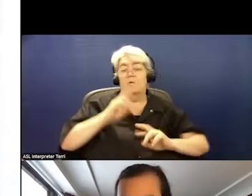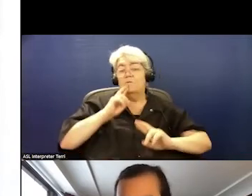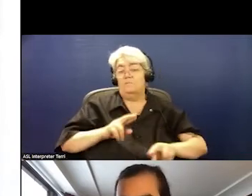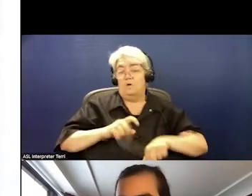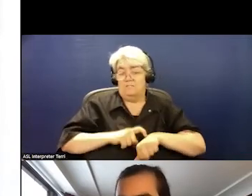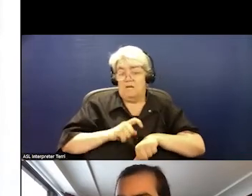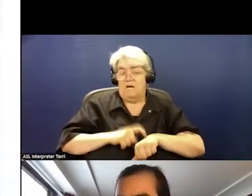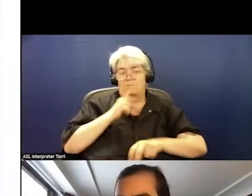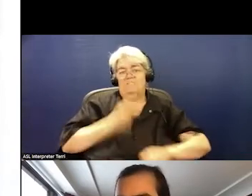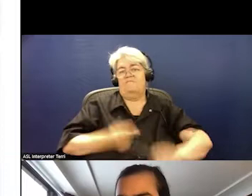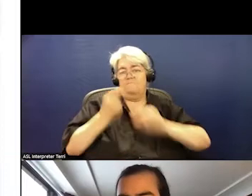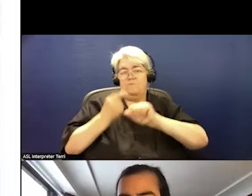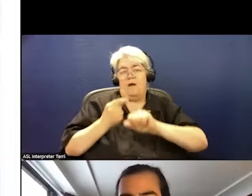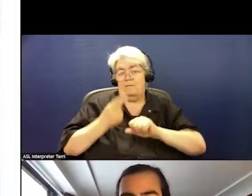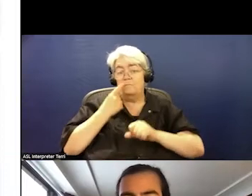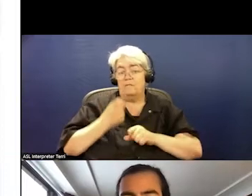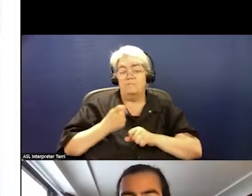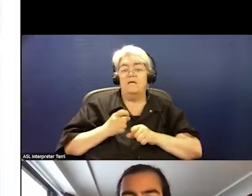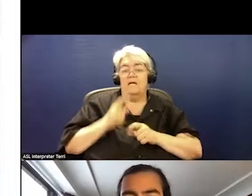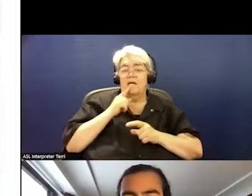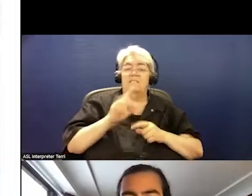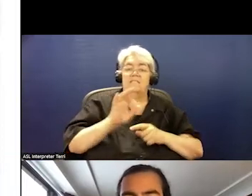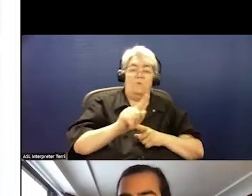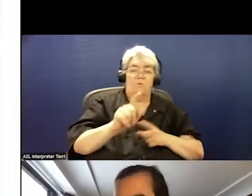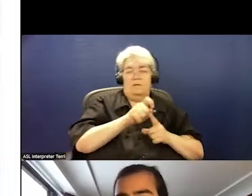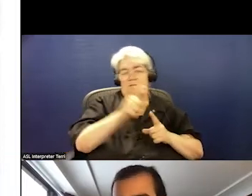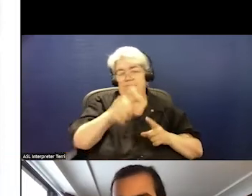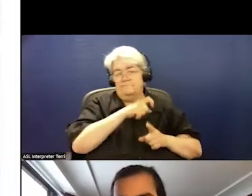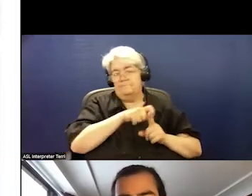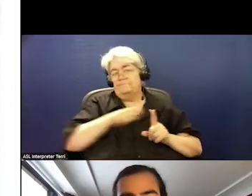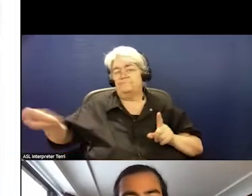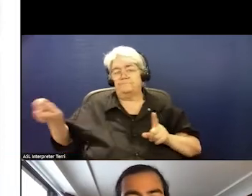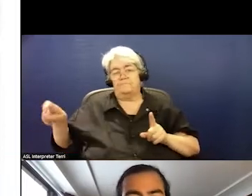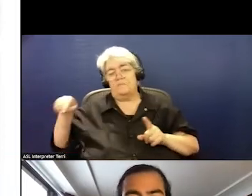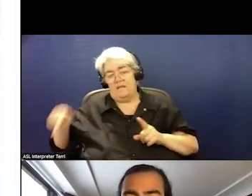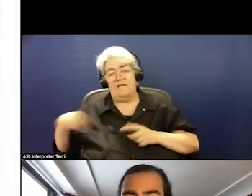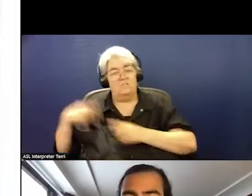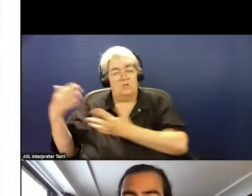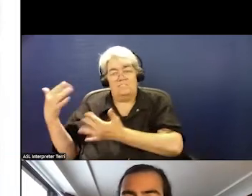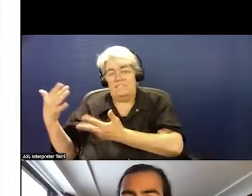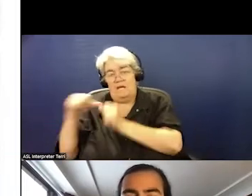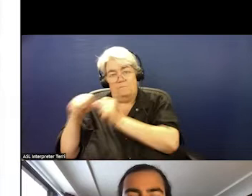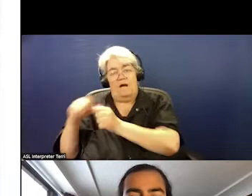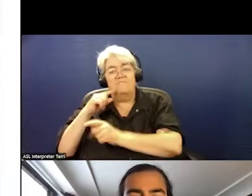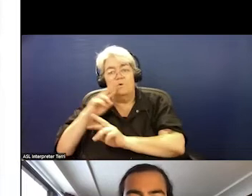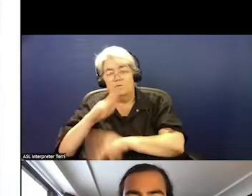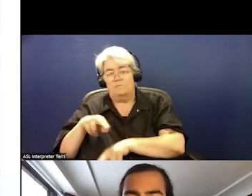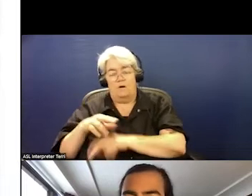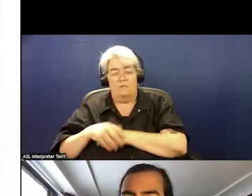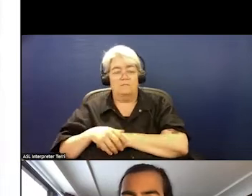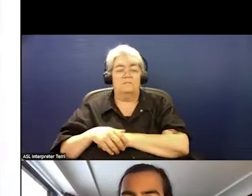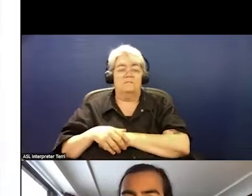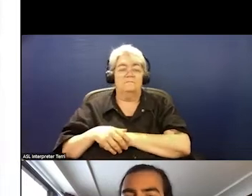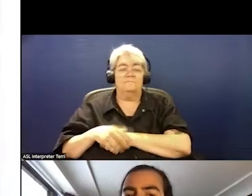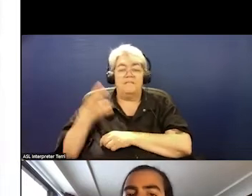very rapid because it's direct dispatch by 911, and it's on standby for response at